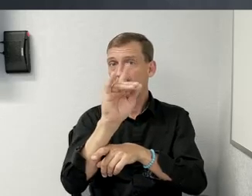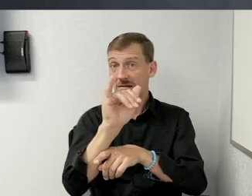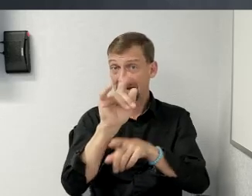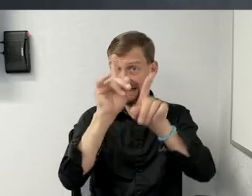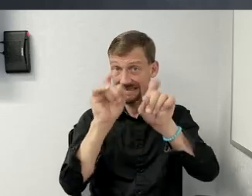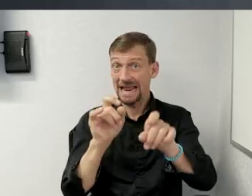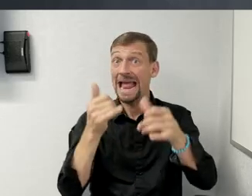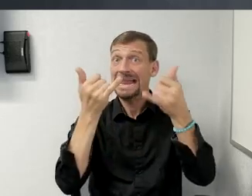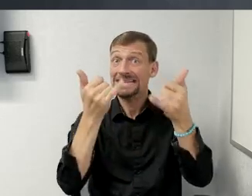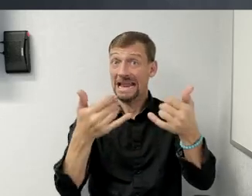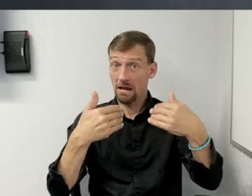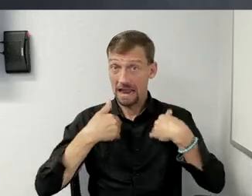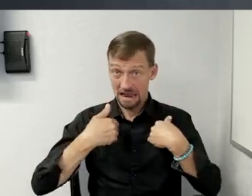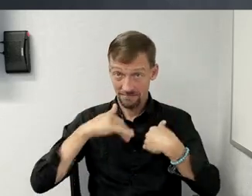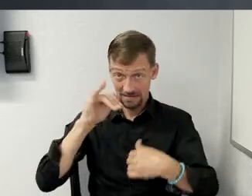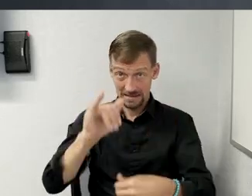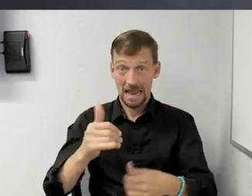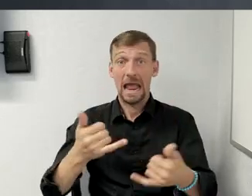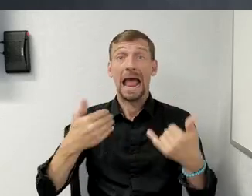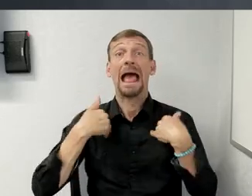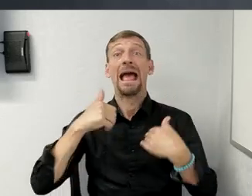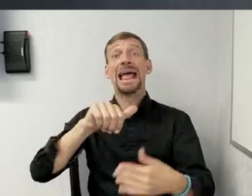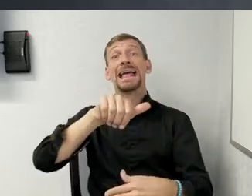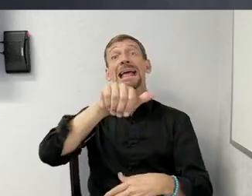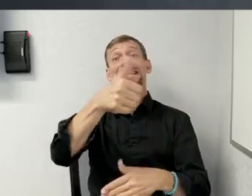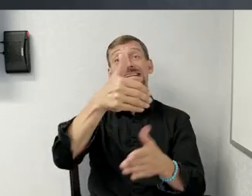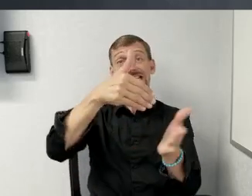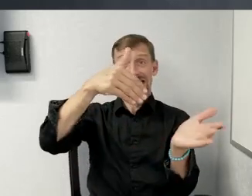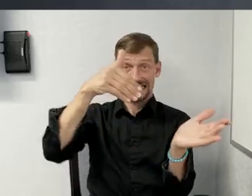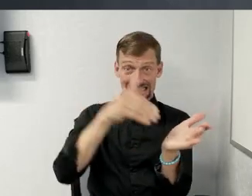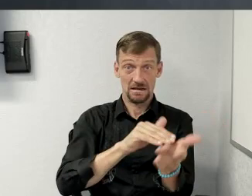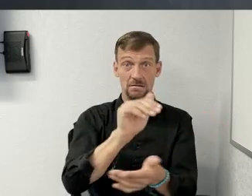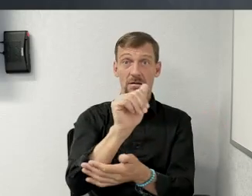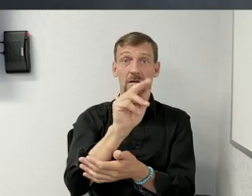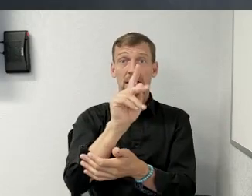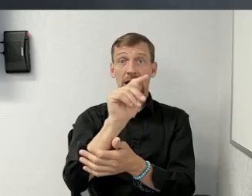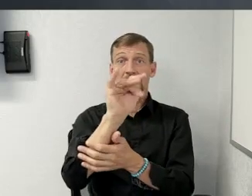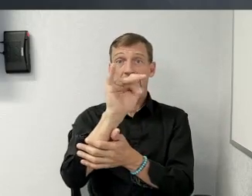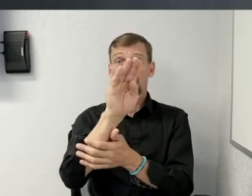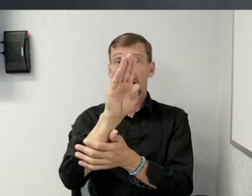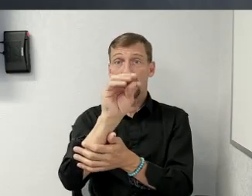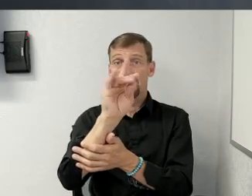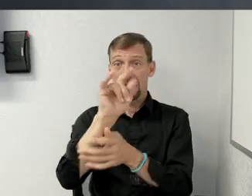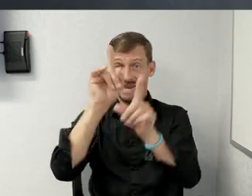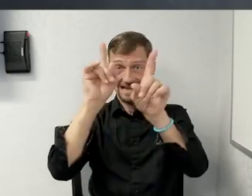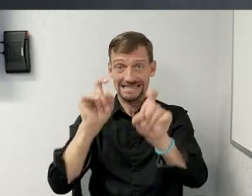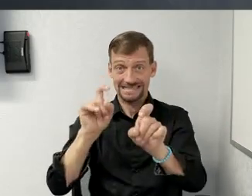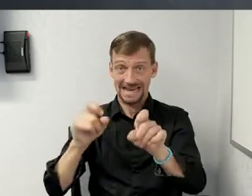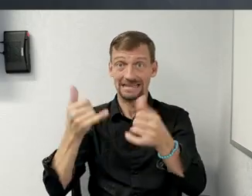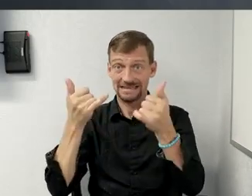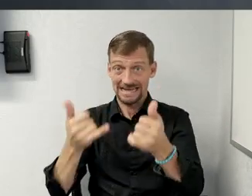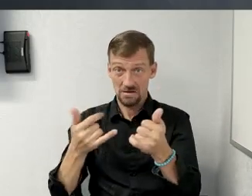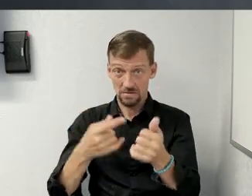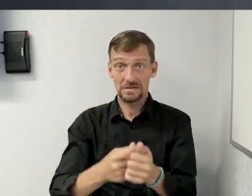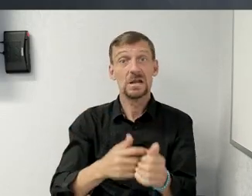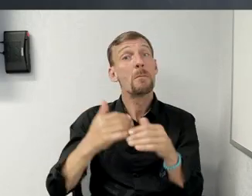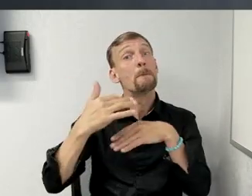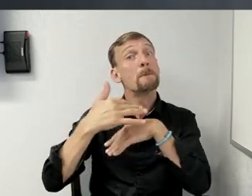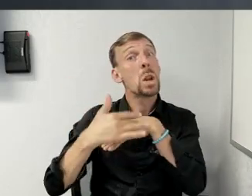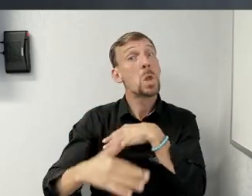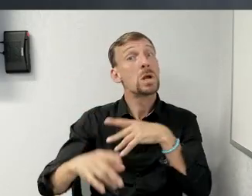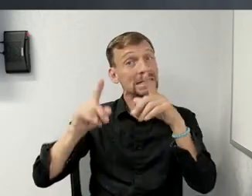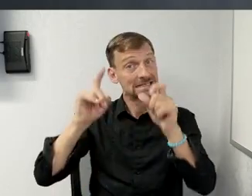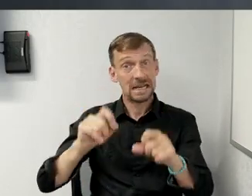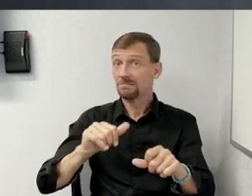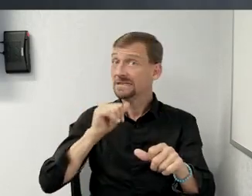that capability. We have 10,000 antibody tests in stock right now. It's a blood test, so